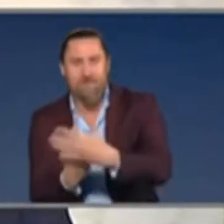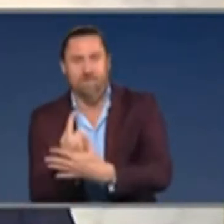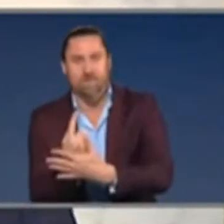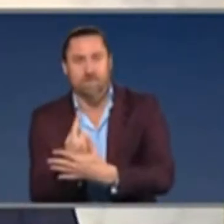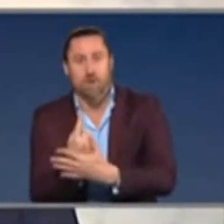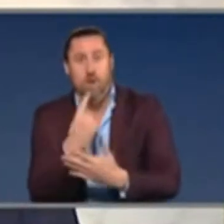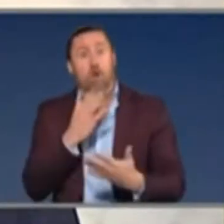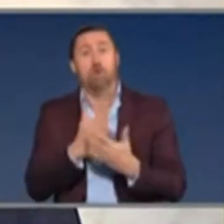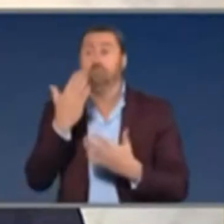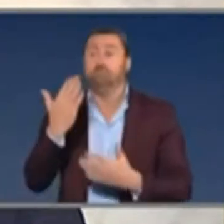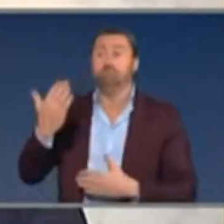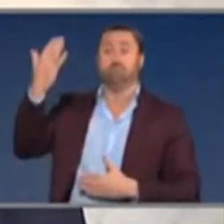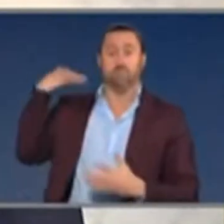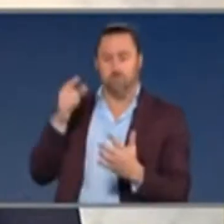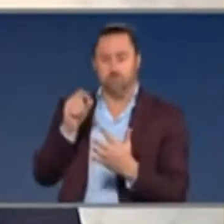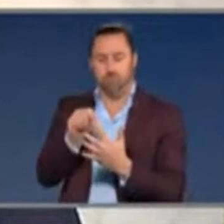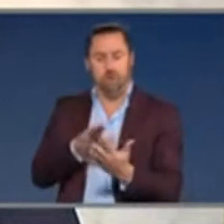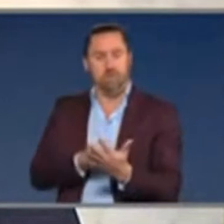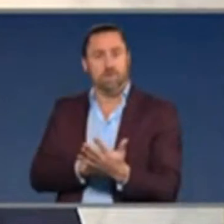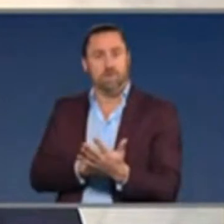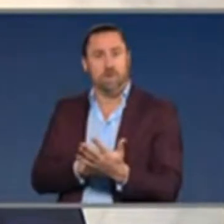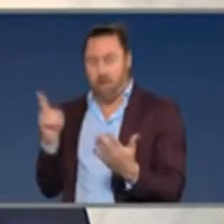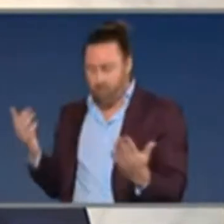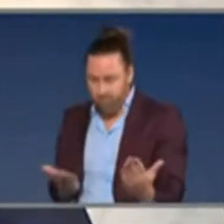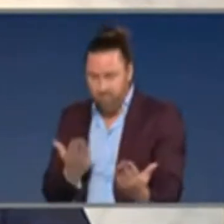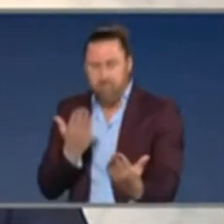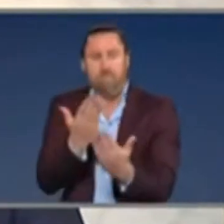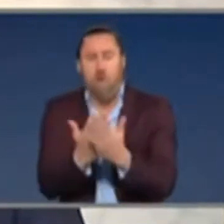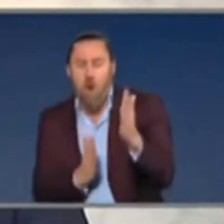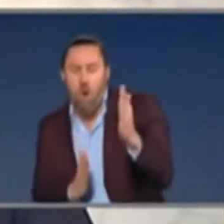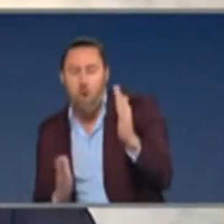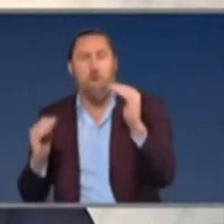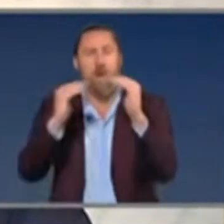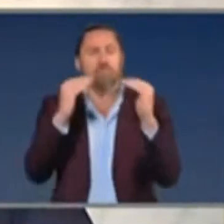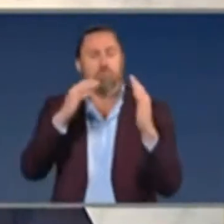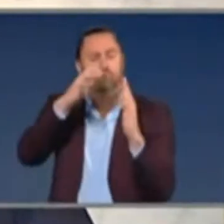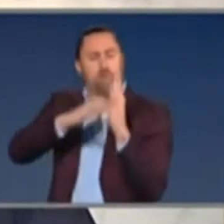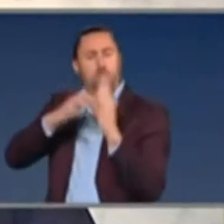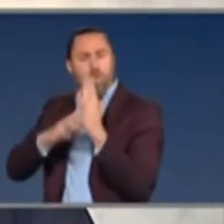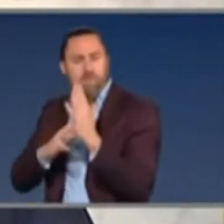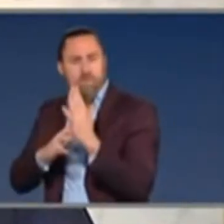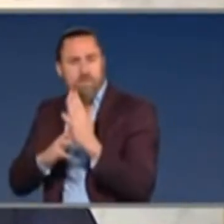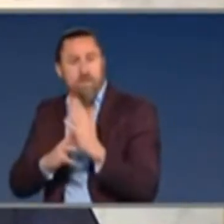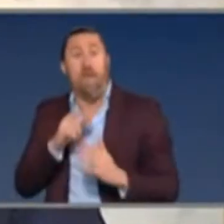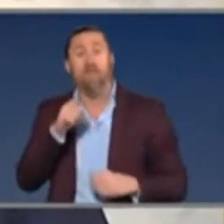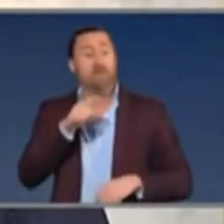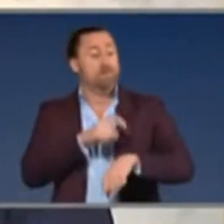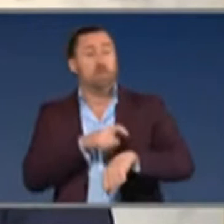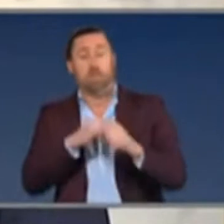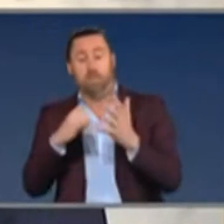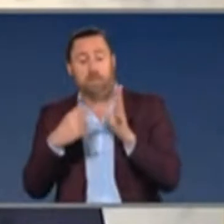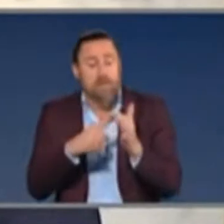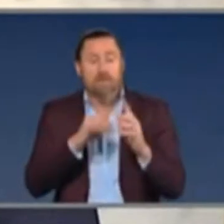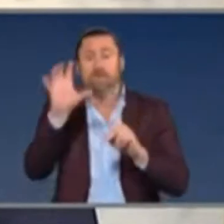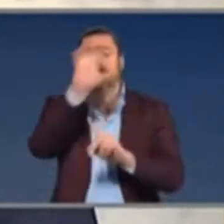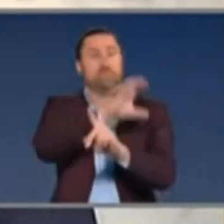was the Prime Minister who tabled the Closing the Gap report. There was no requirement for states and territories to do that.